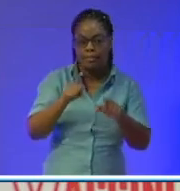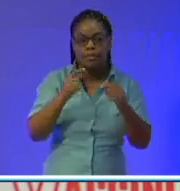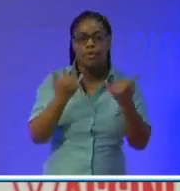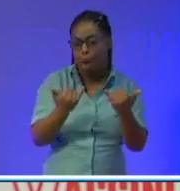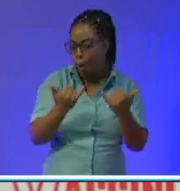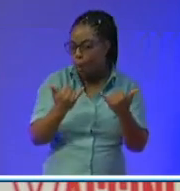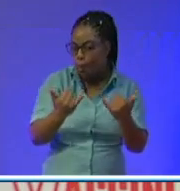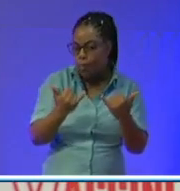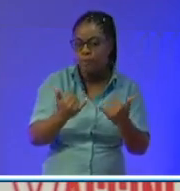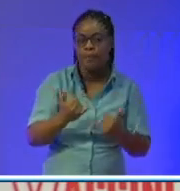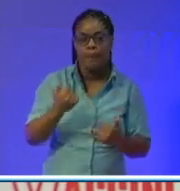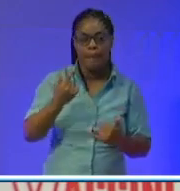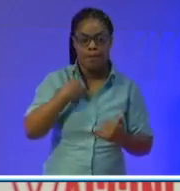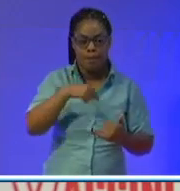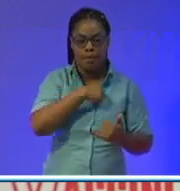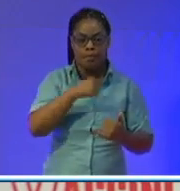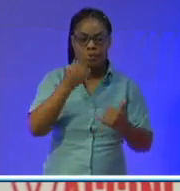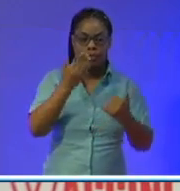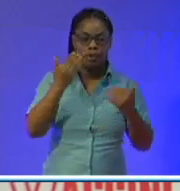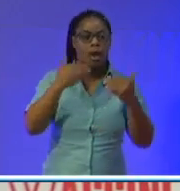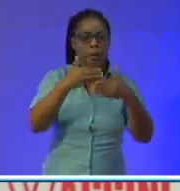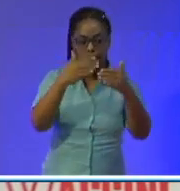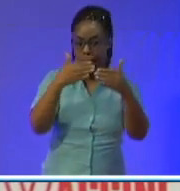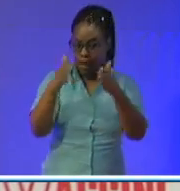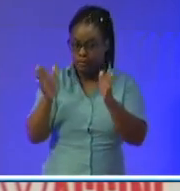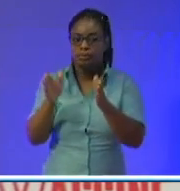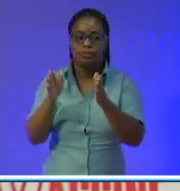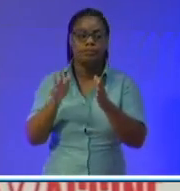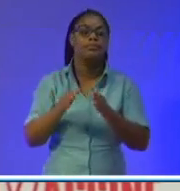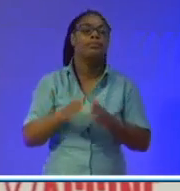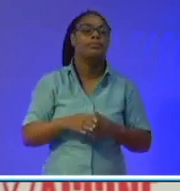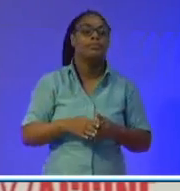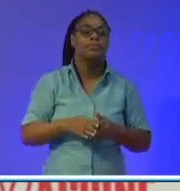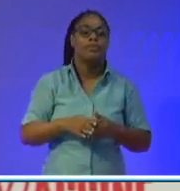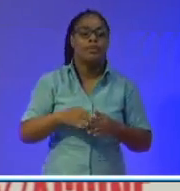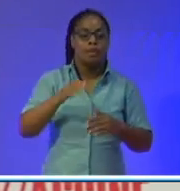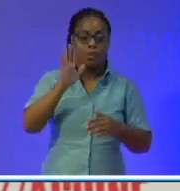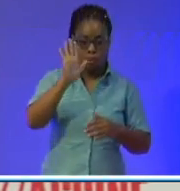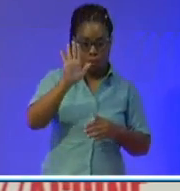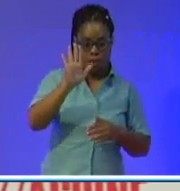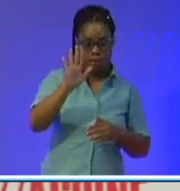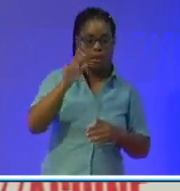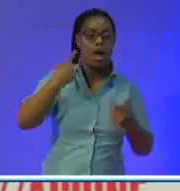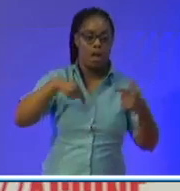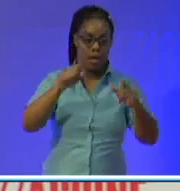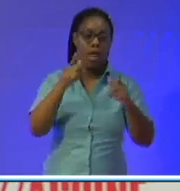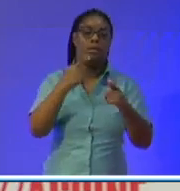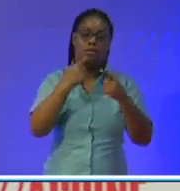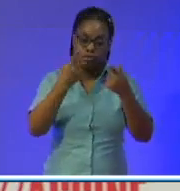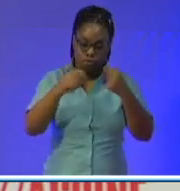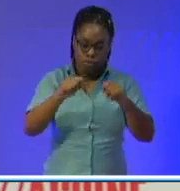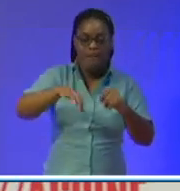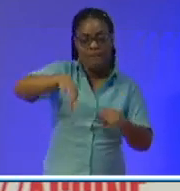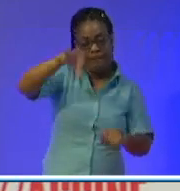the public sector, let me see if I can get the actual data for you. We have performed